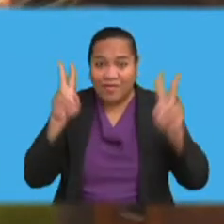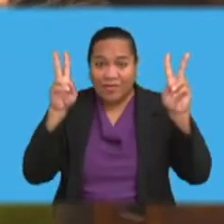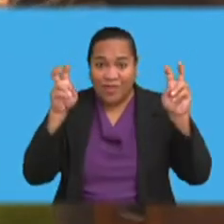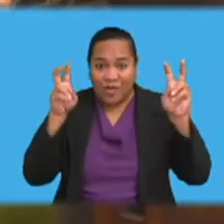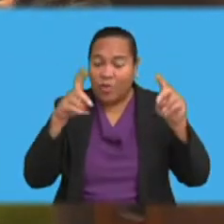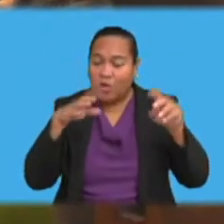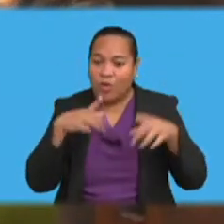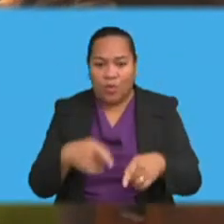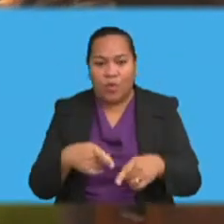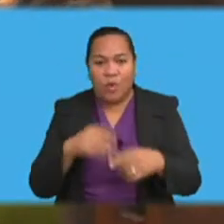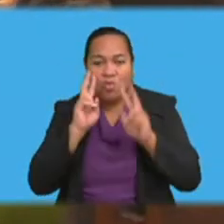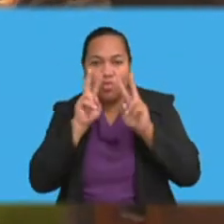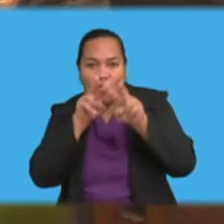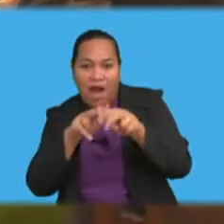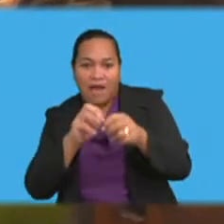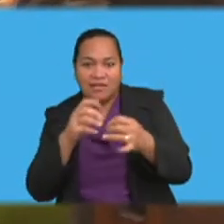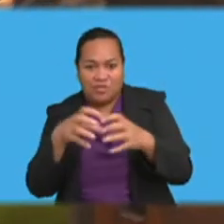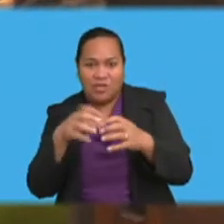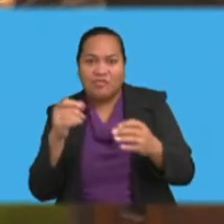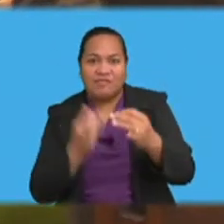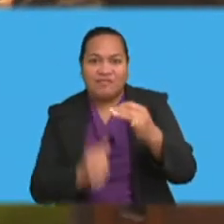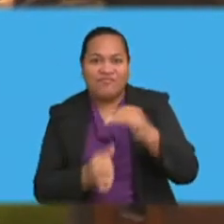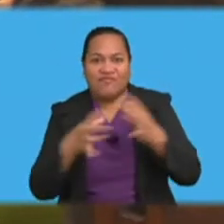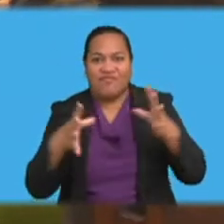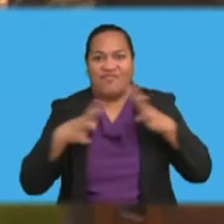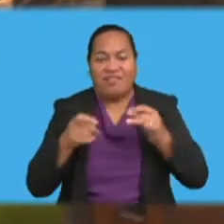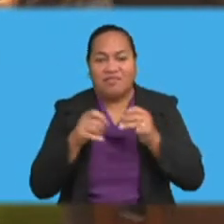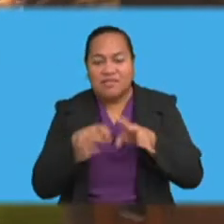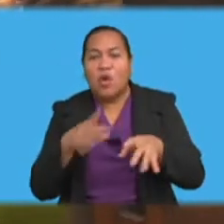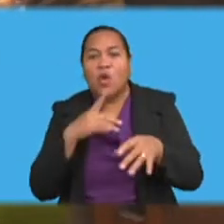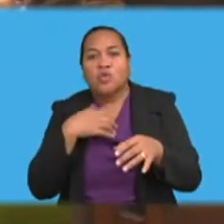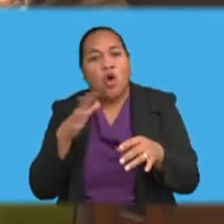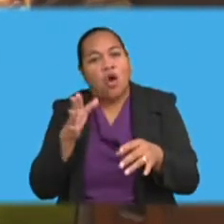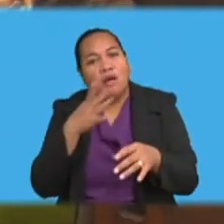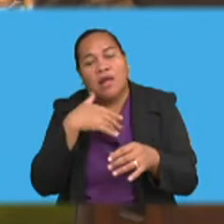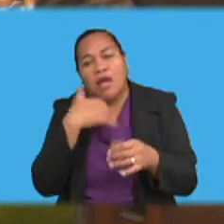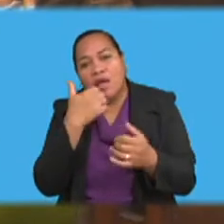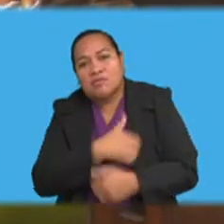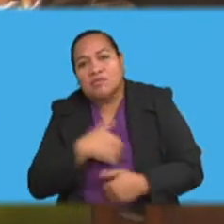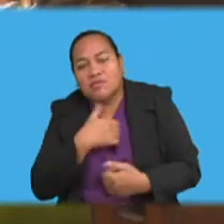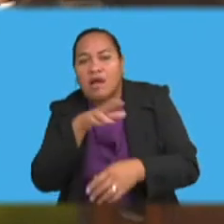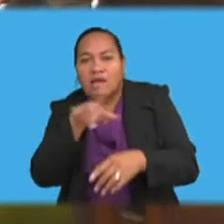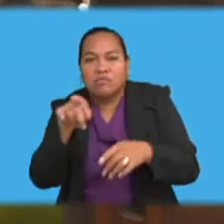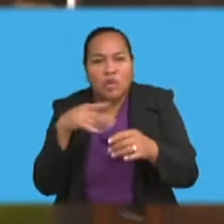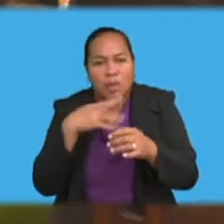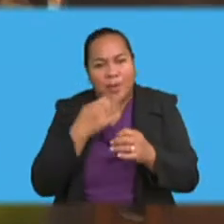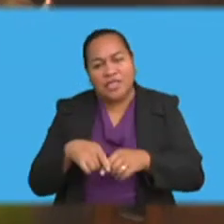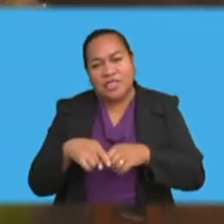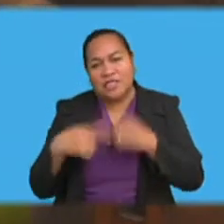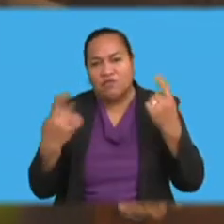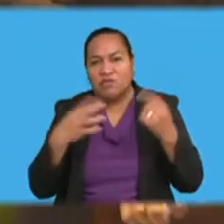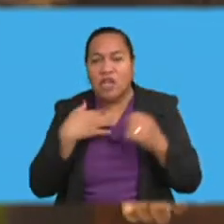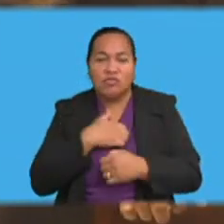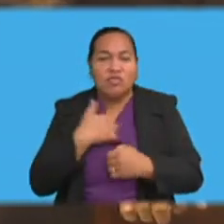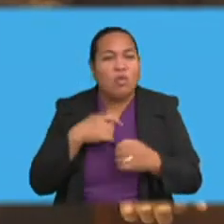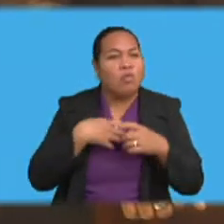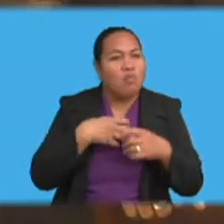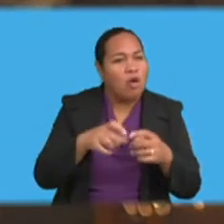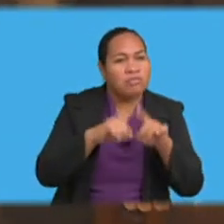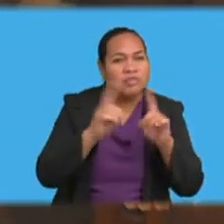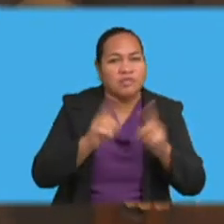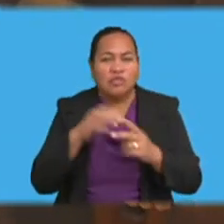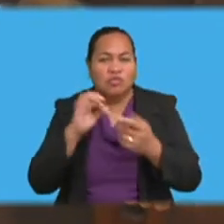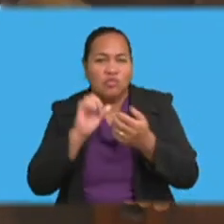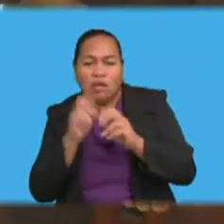a big difference. Now we have a clear view for all 8 channels and people are more informed, unquote. This village is now more connected to the